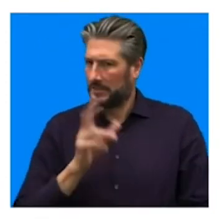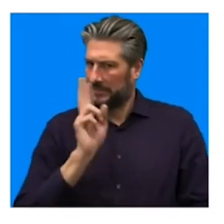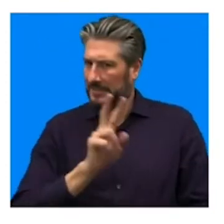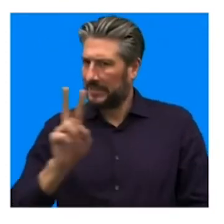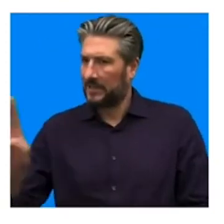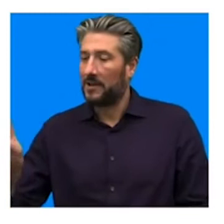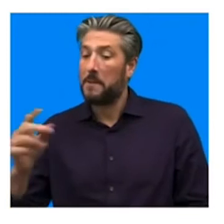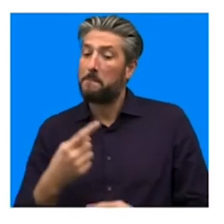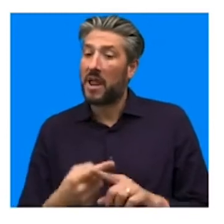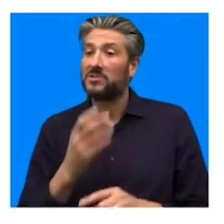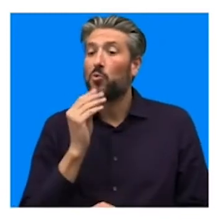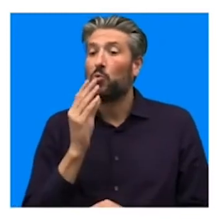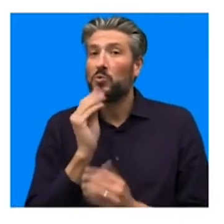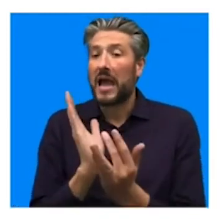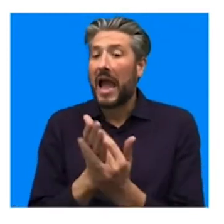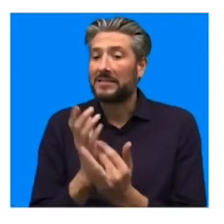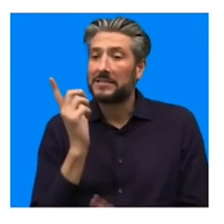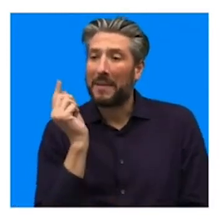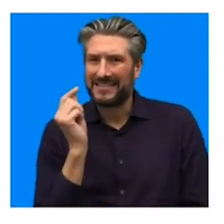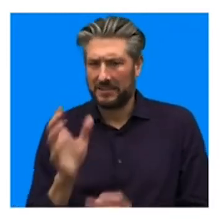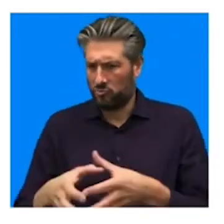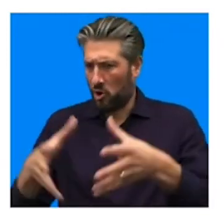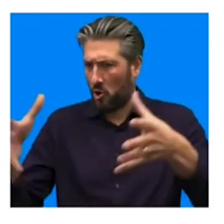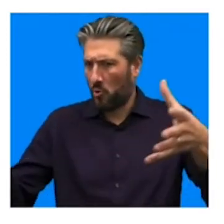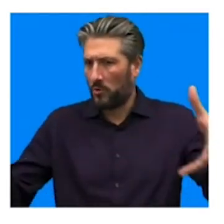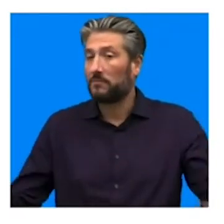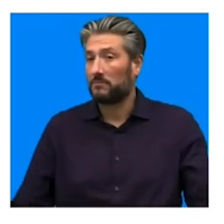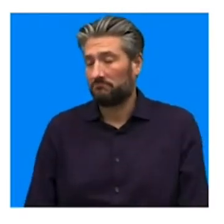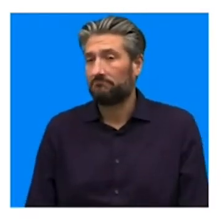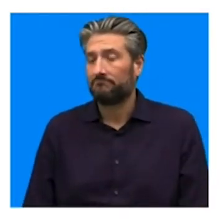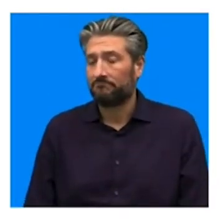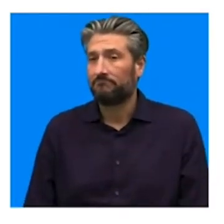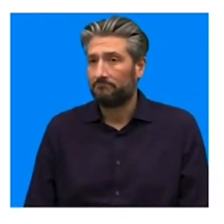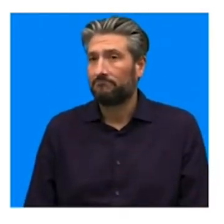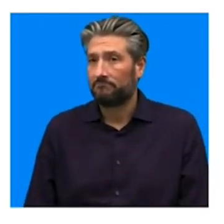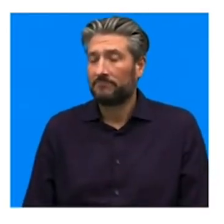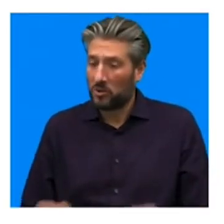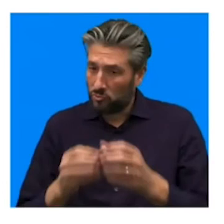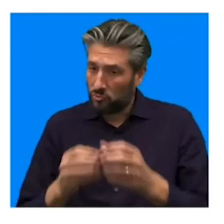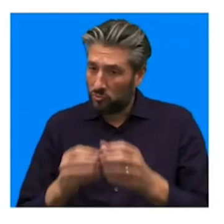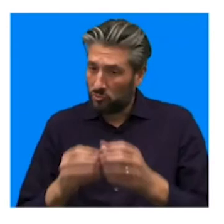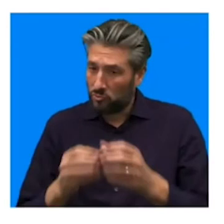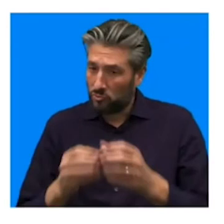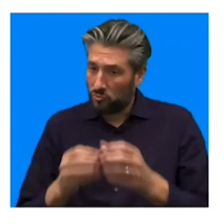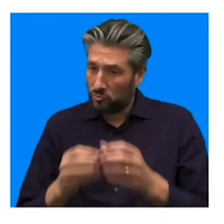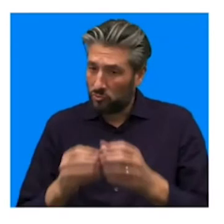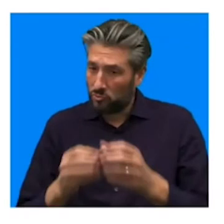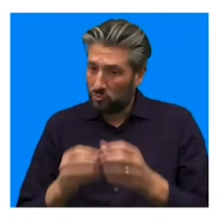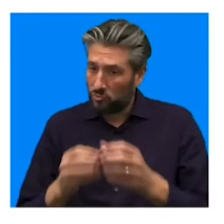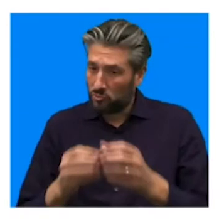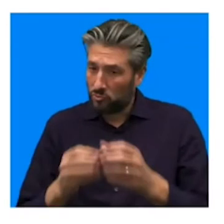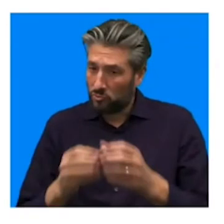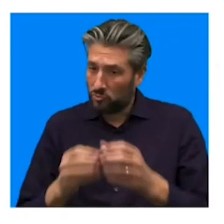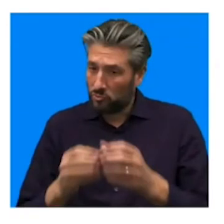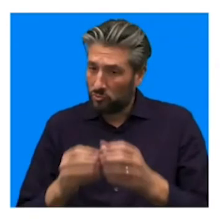of accessibility growing as I measure what we do, but also growing in the industry. And that talks about how